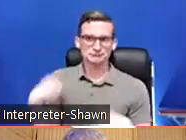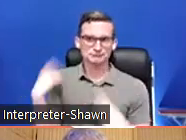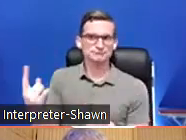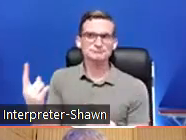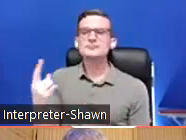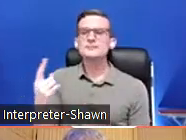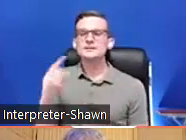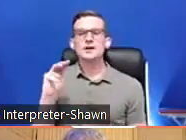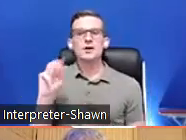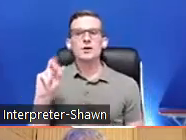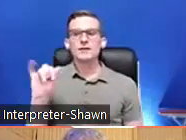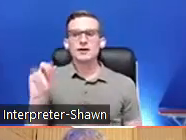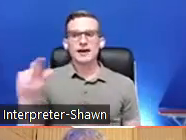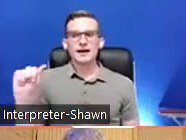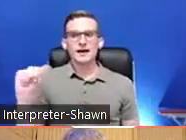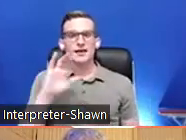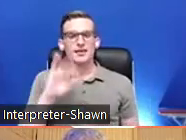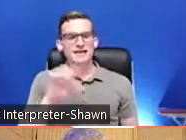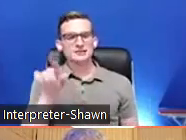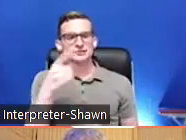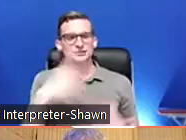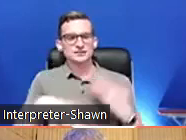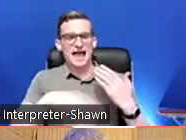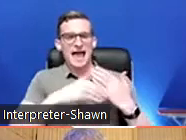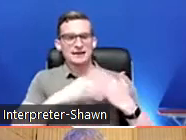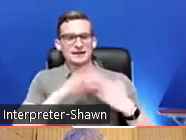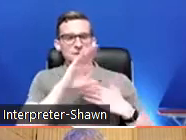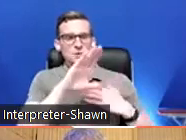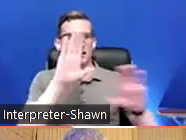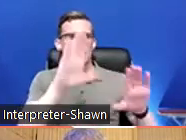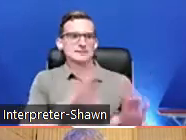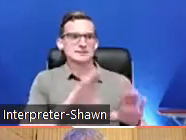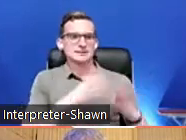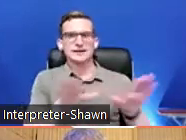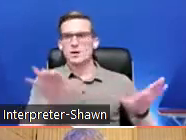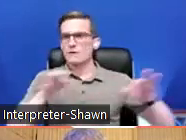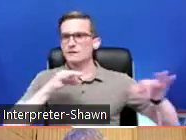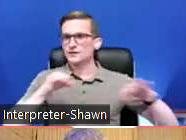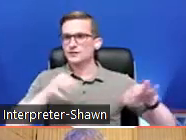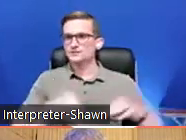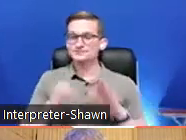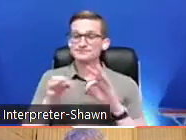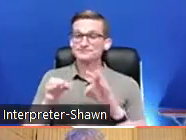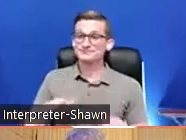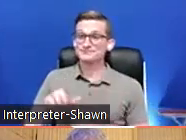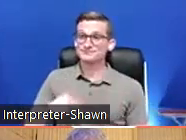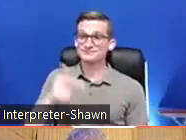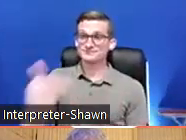Mariana, that's just in addition to your already excellent overview. That was generous. Thank you,